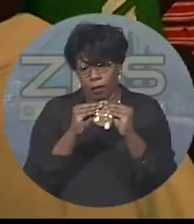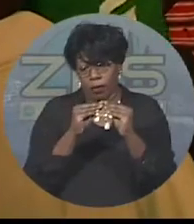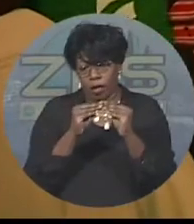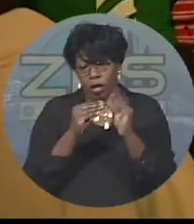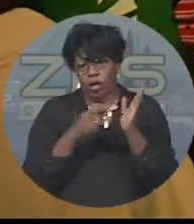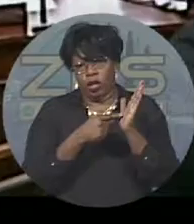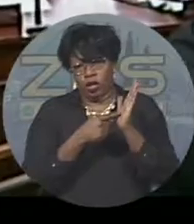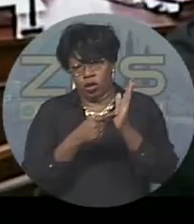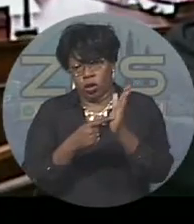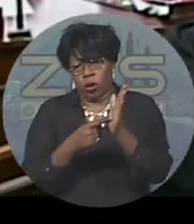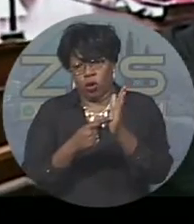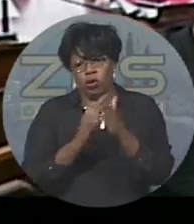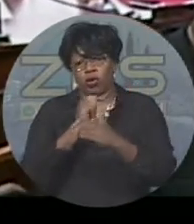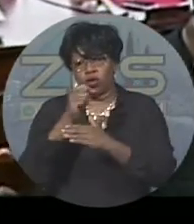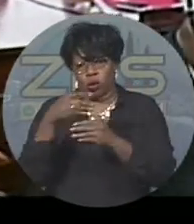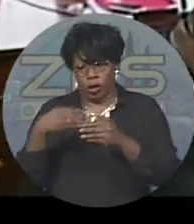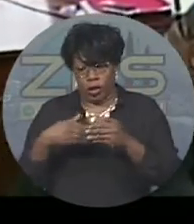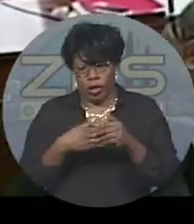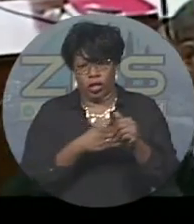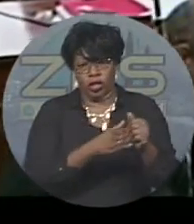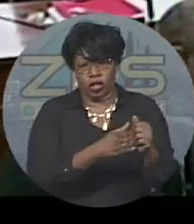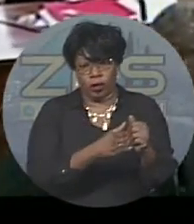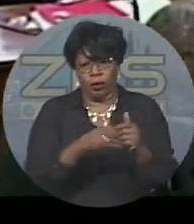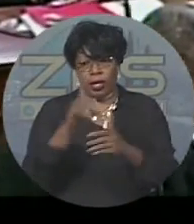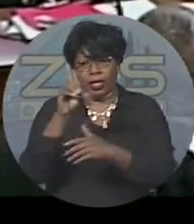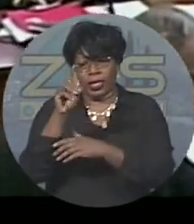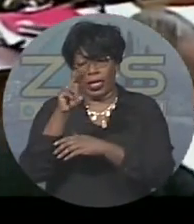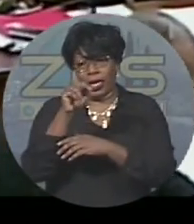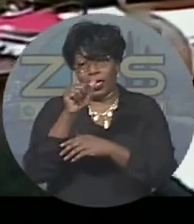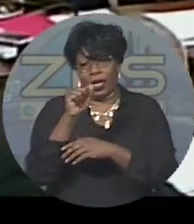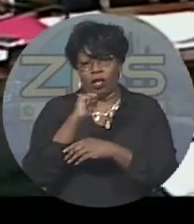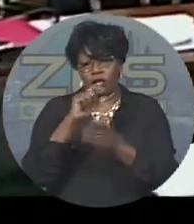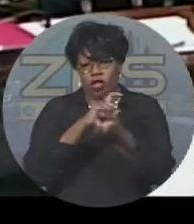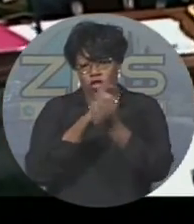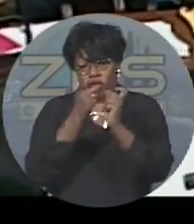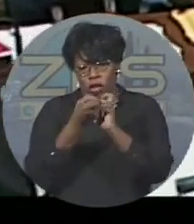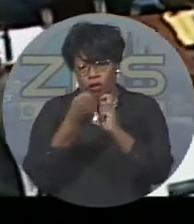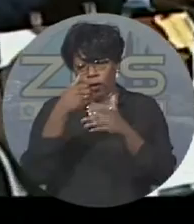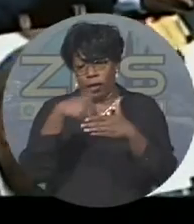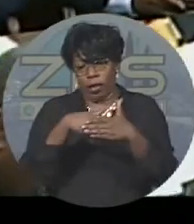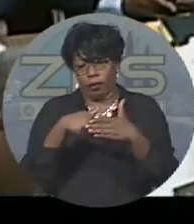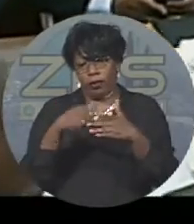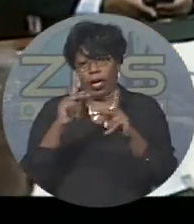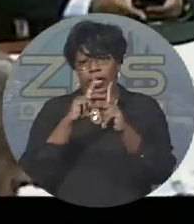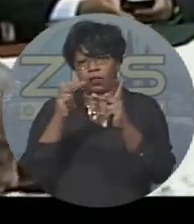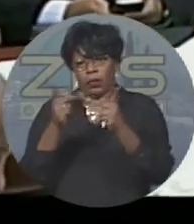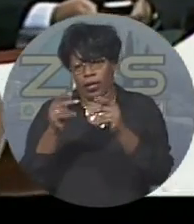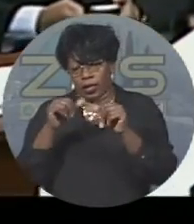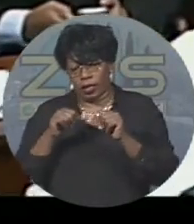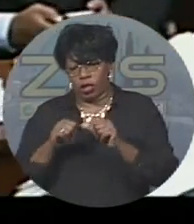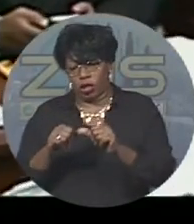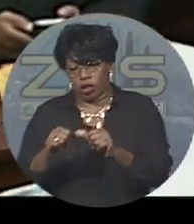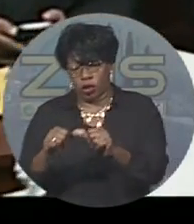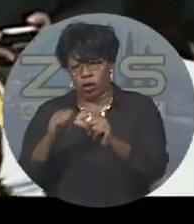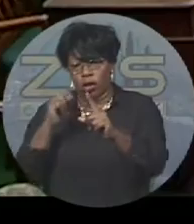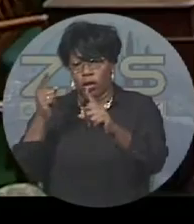true leadership. The D.N.A. leader said change clearly will not come from within, and his party must continue the